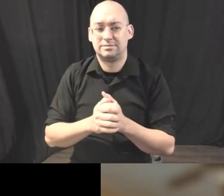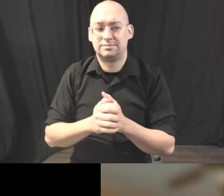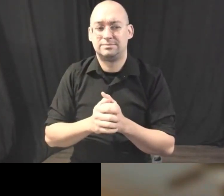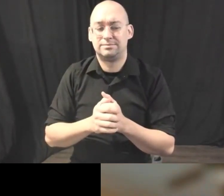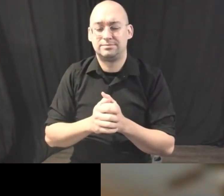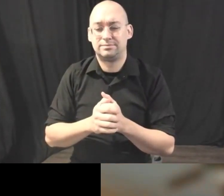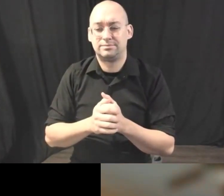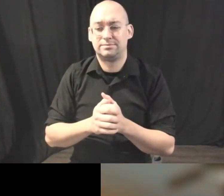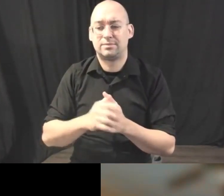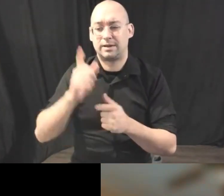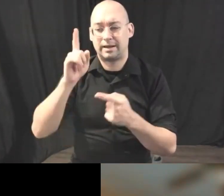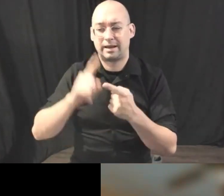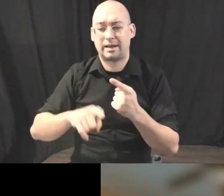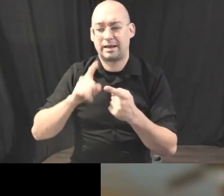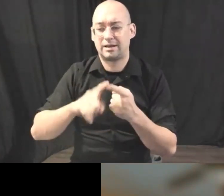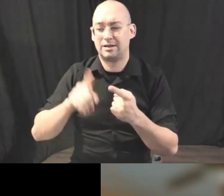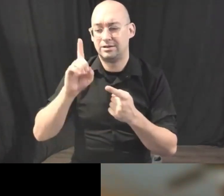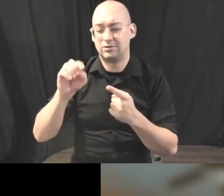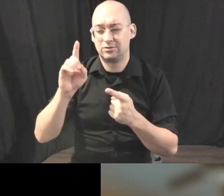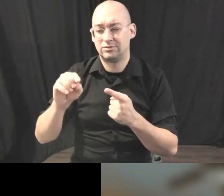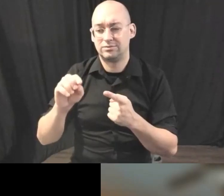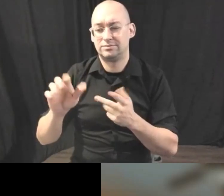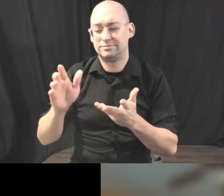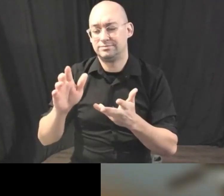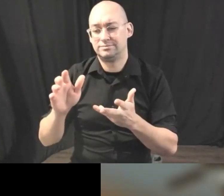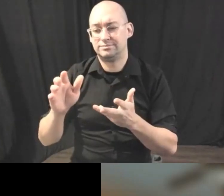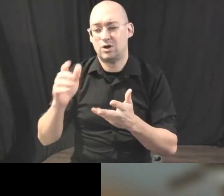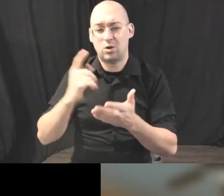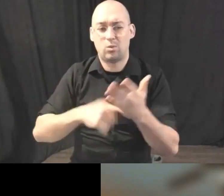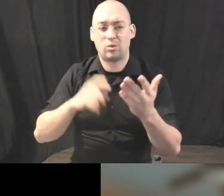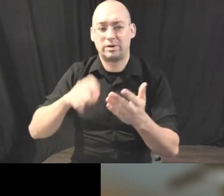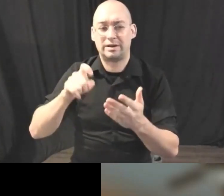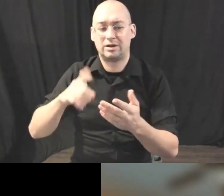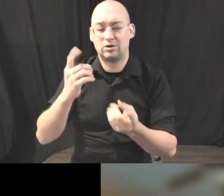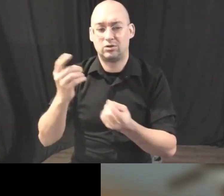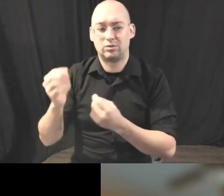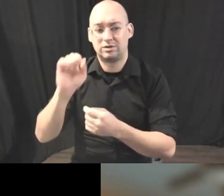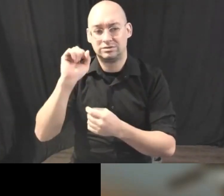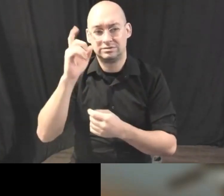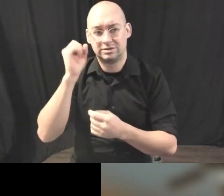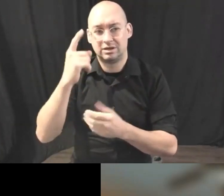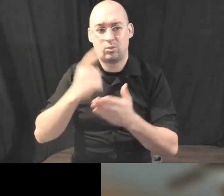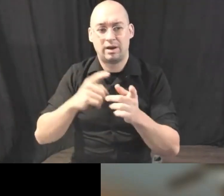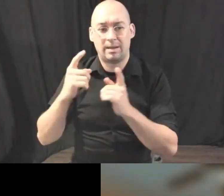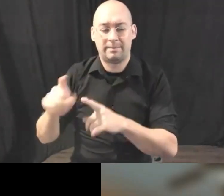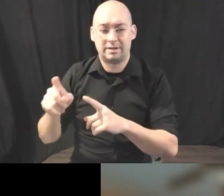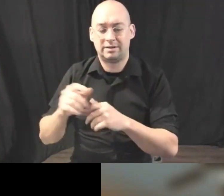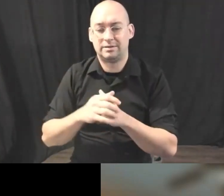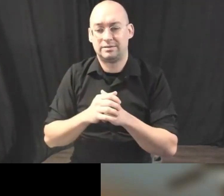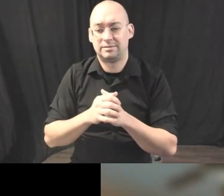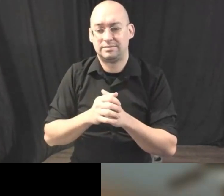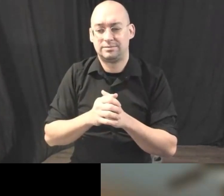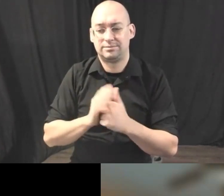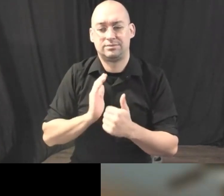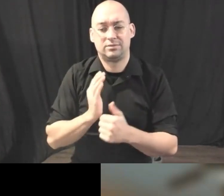we can't lose too much the two things I was looking for, what we need to do in terms of understanding what occurred and response that needs to change. So I think we're right